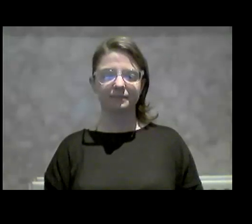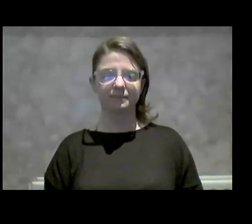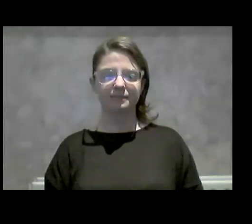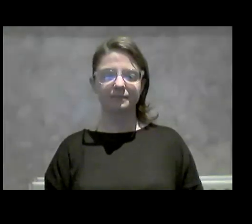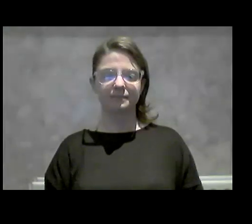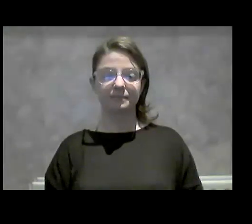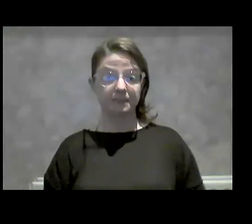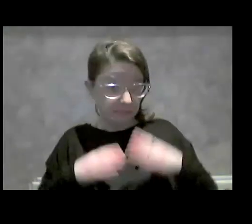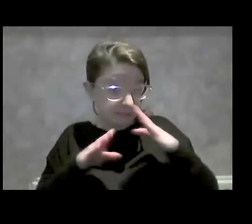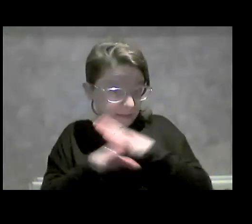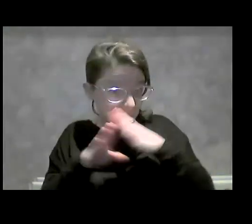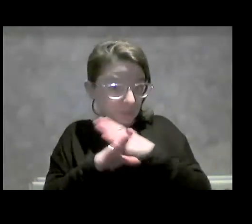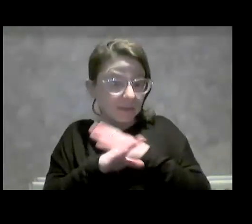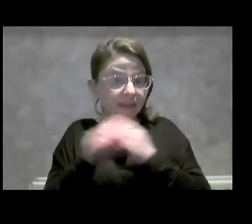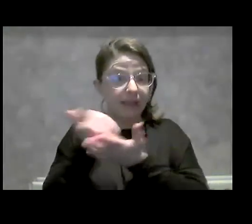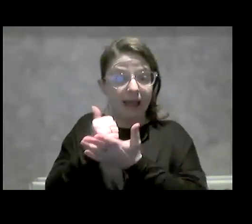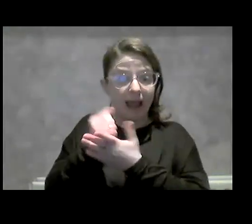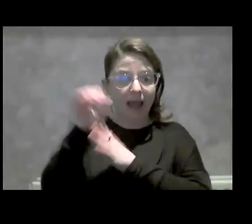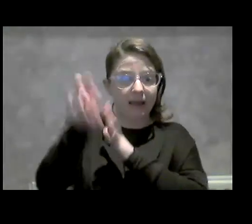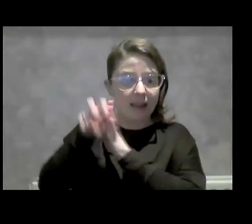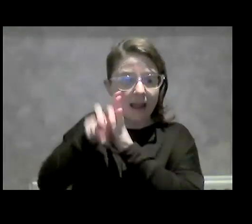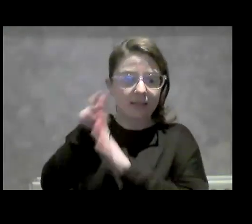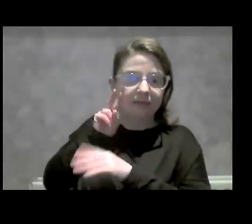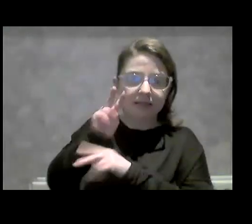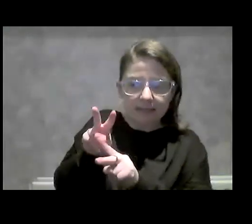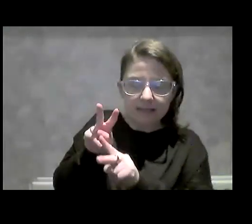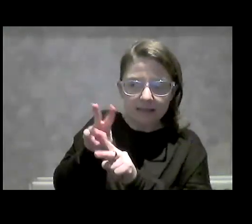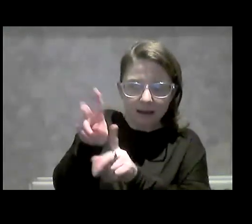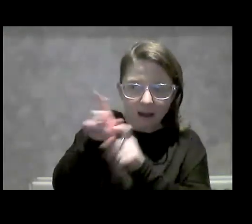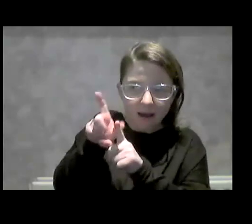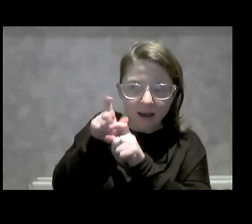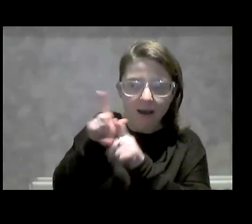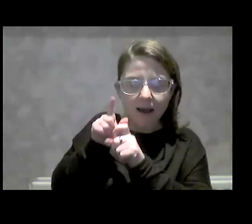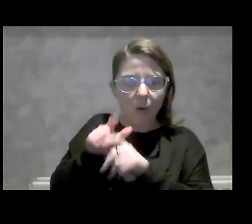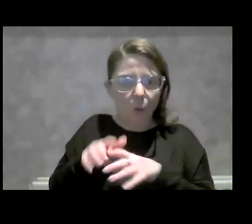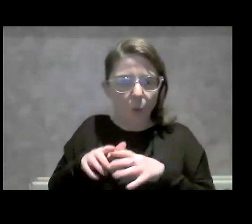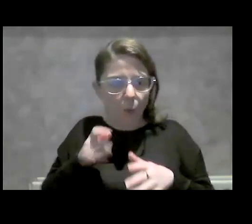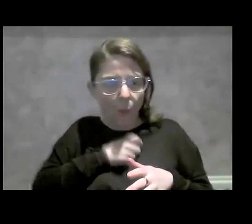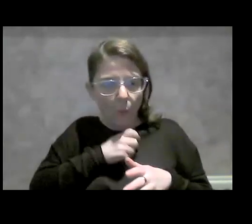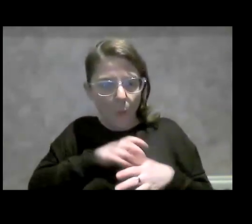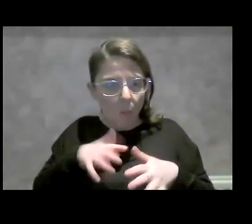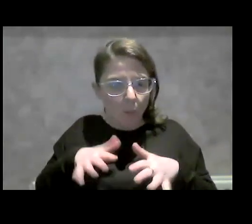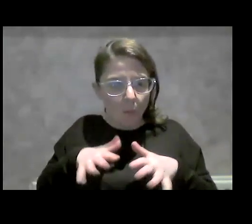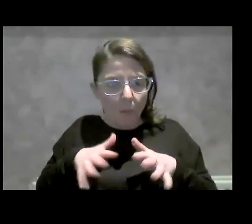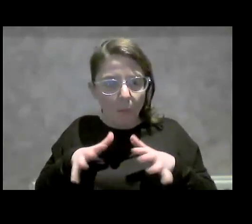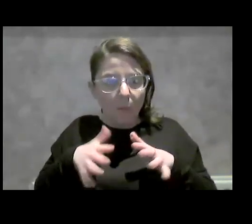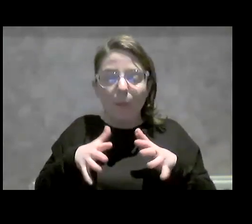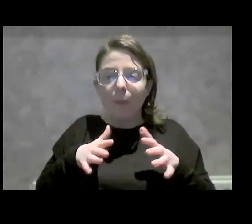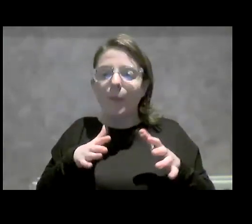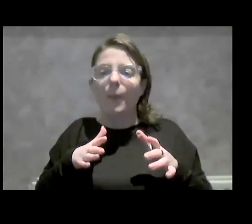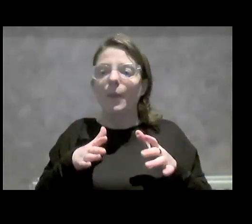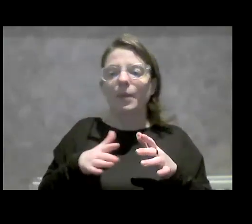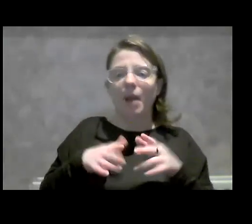I would secretly watch gay films on Netflix when I was a teenager, hands shaking as I played the latest